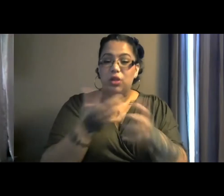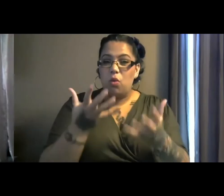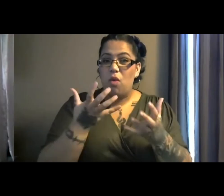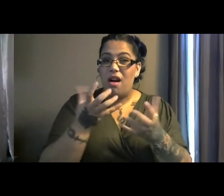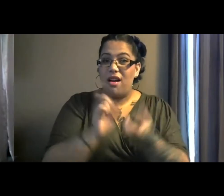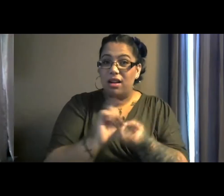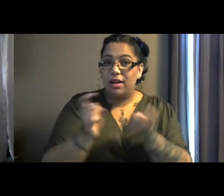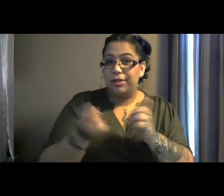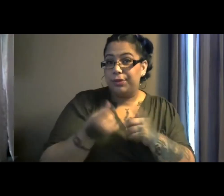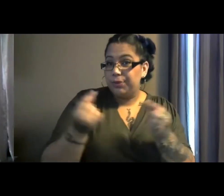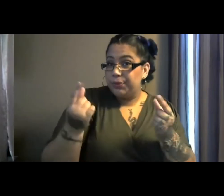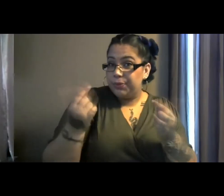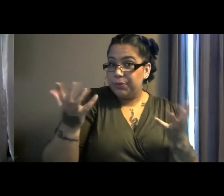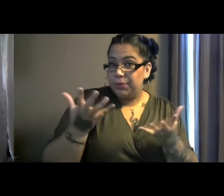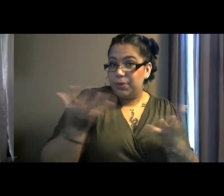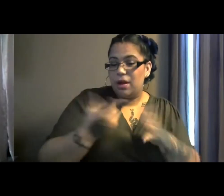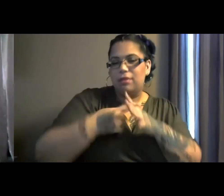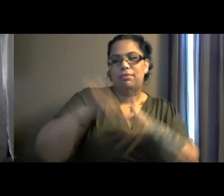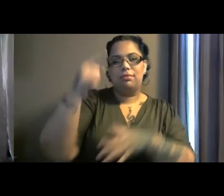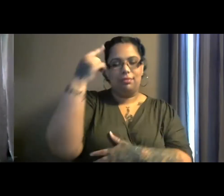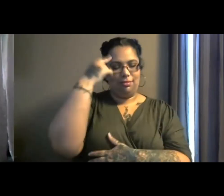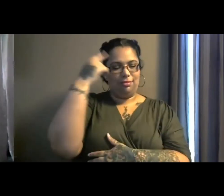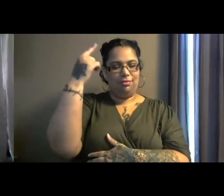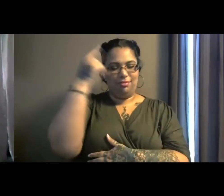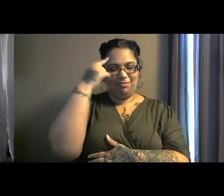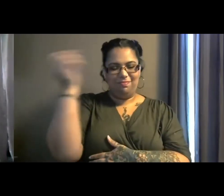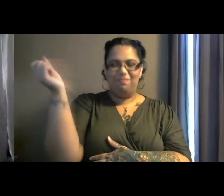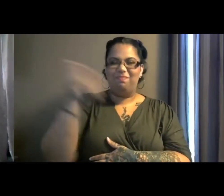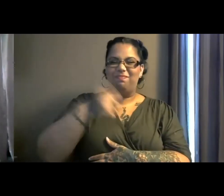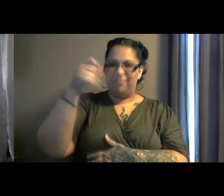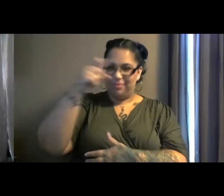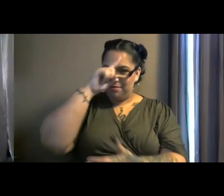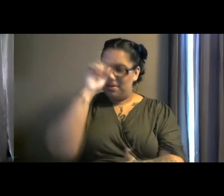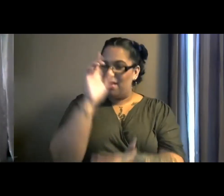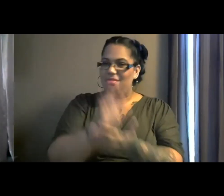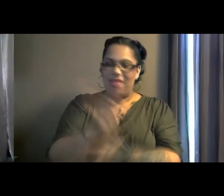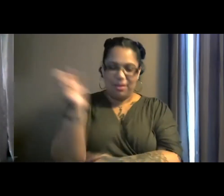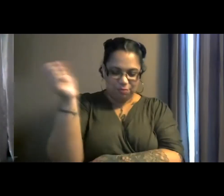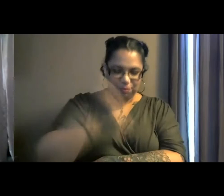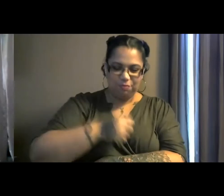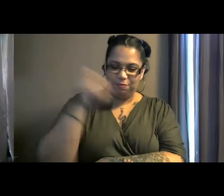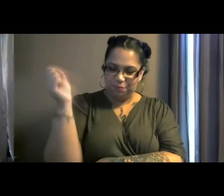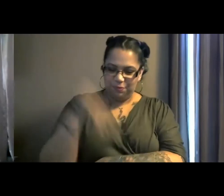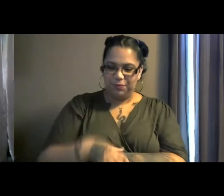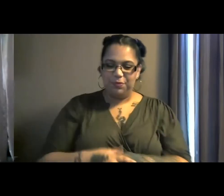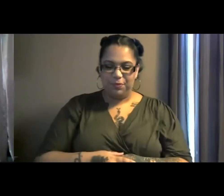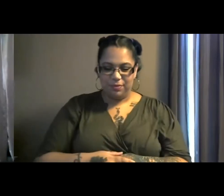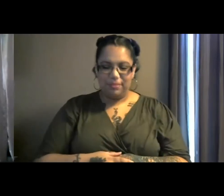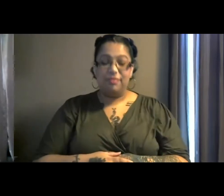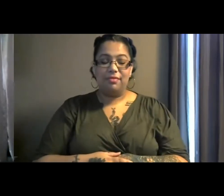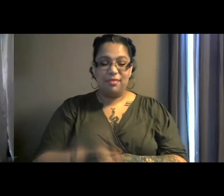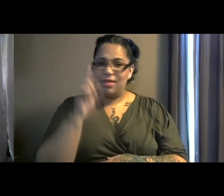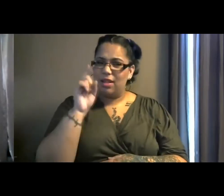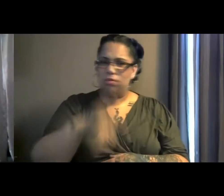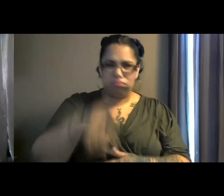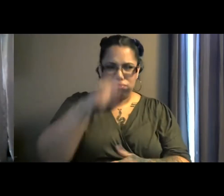your mind. Oh, you better believe it. You better believe it. You better